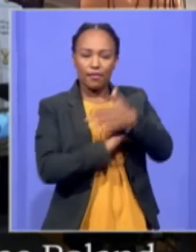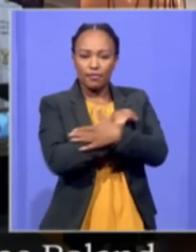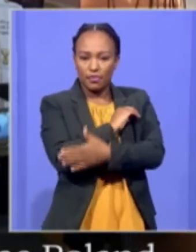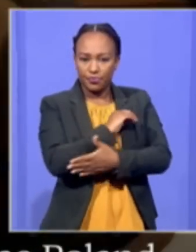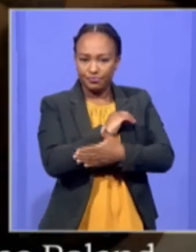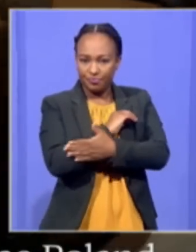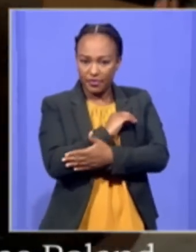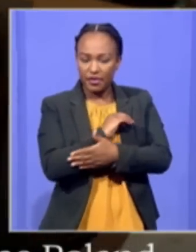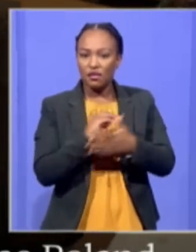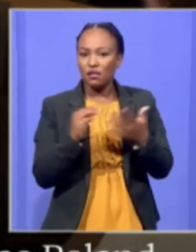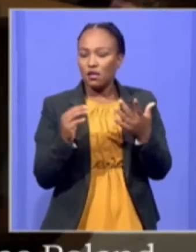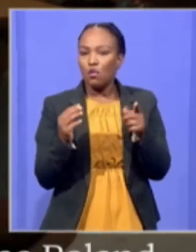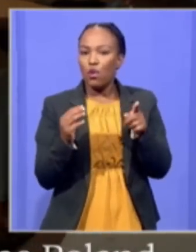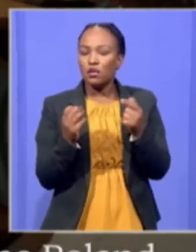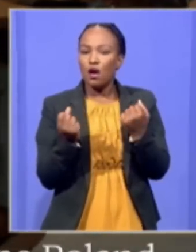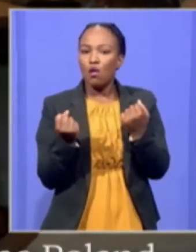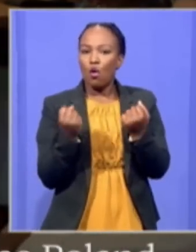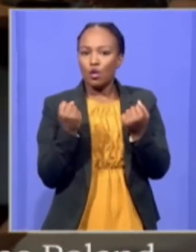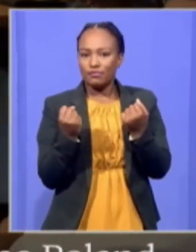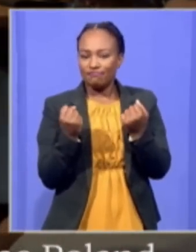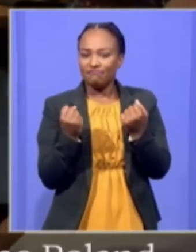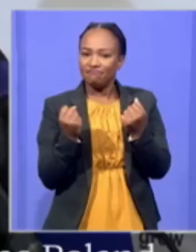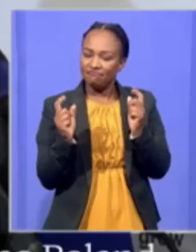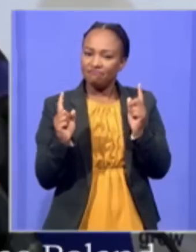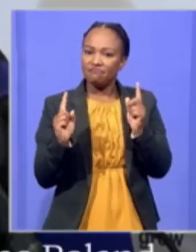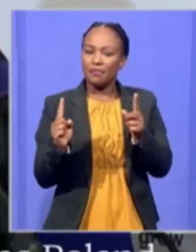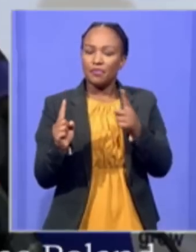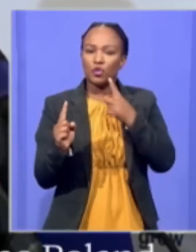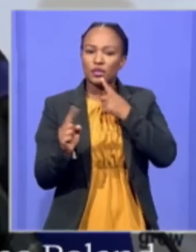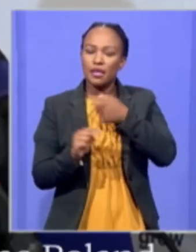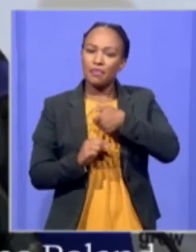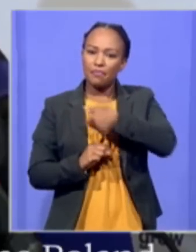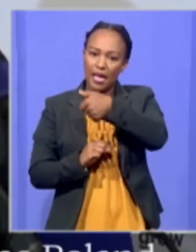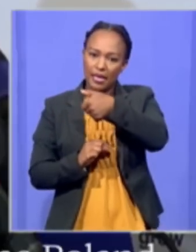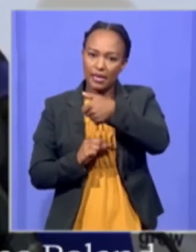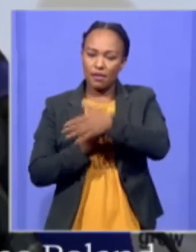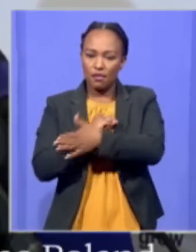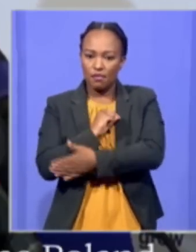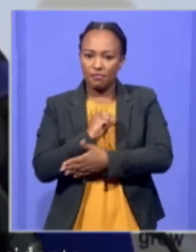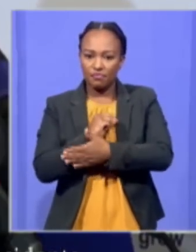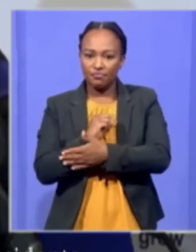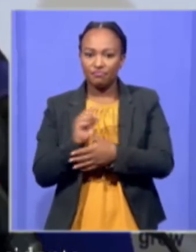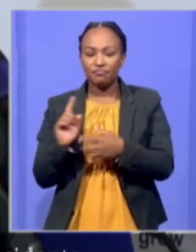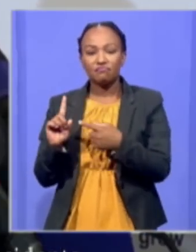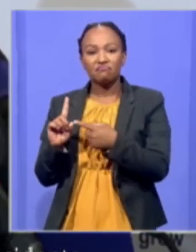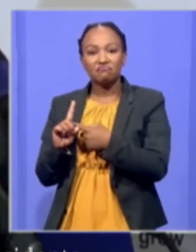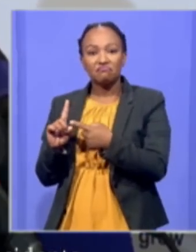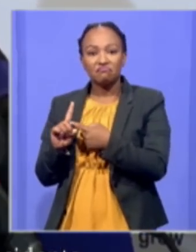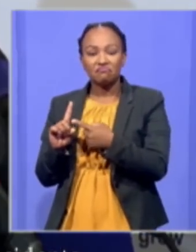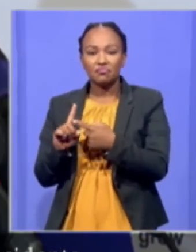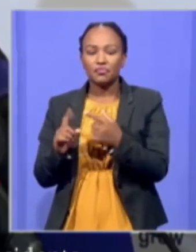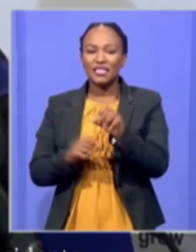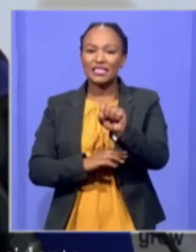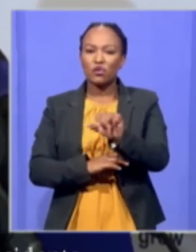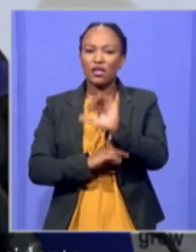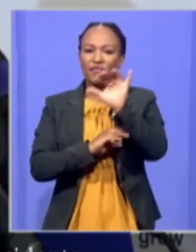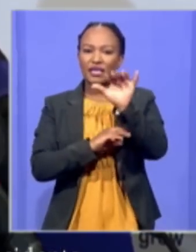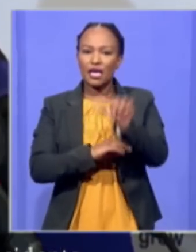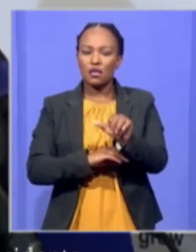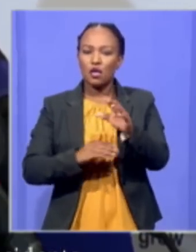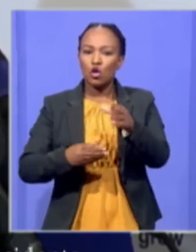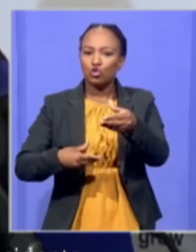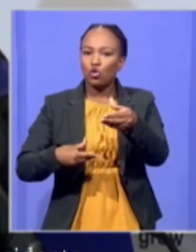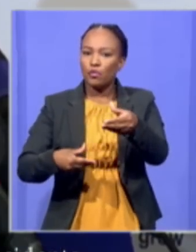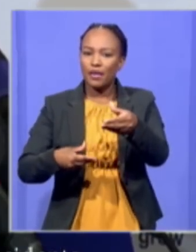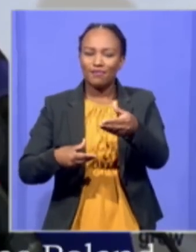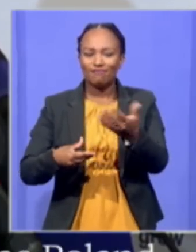ya hlotše gore a boele nageng ya gabo. Janus Walus no longer holds any South African enabling documents. The Department of